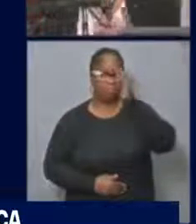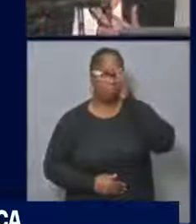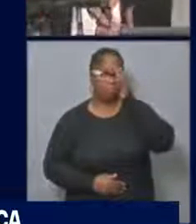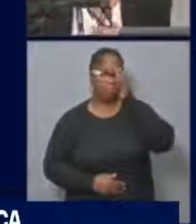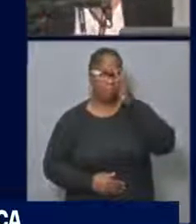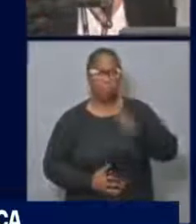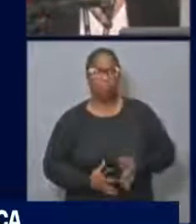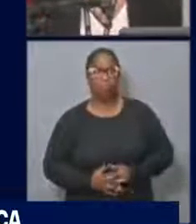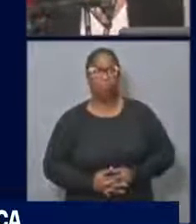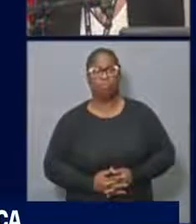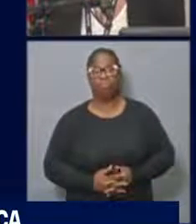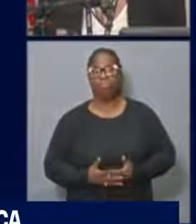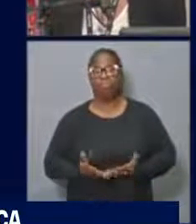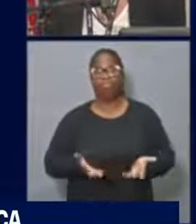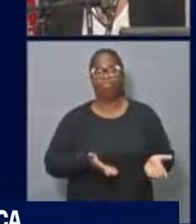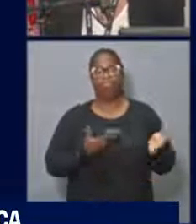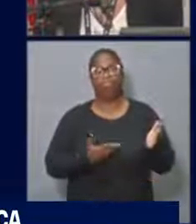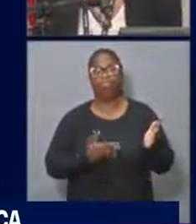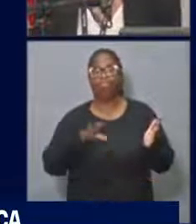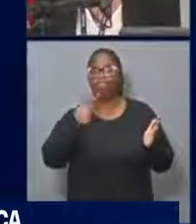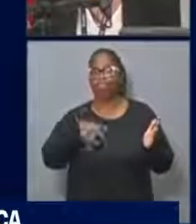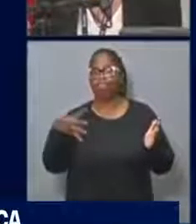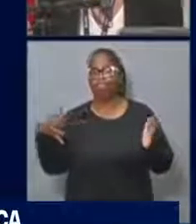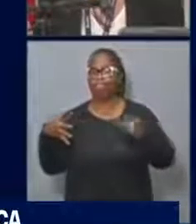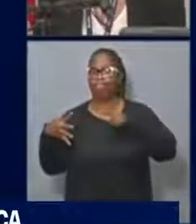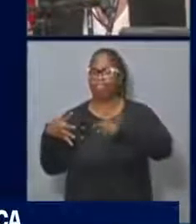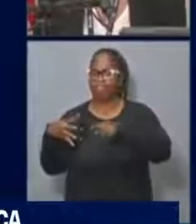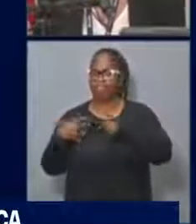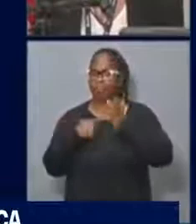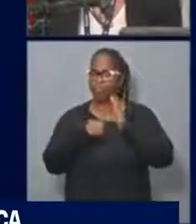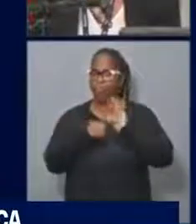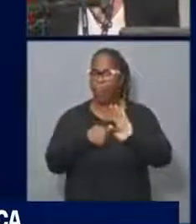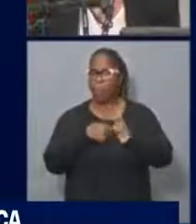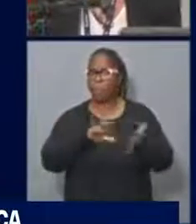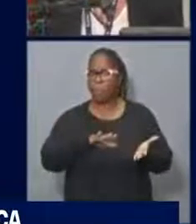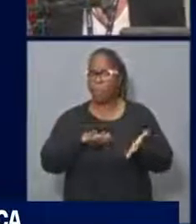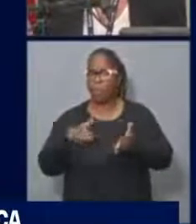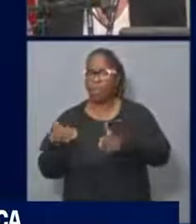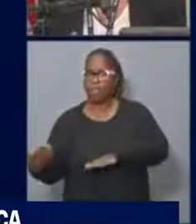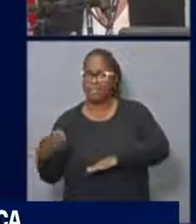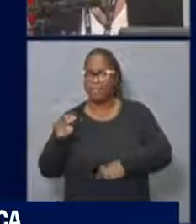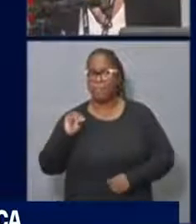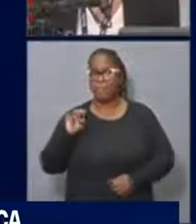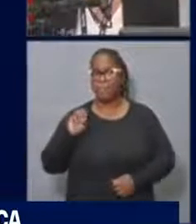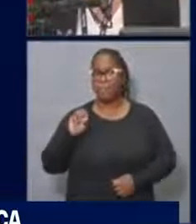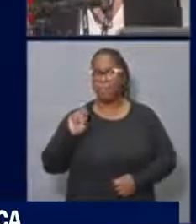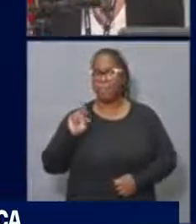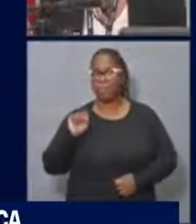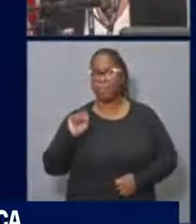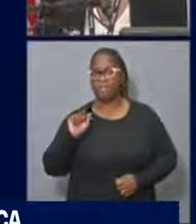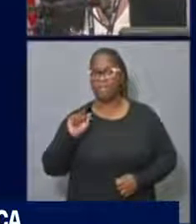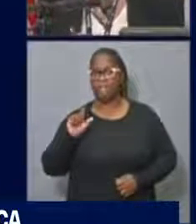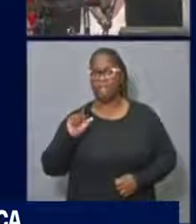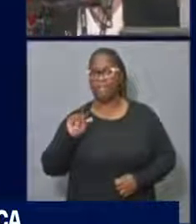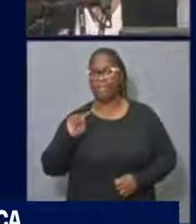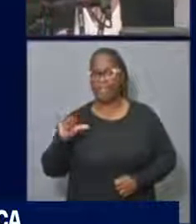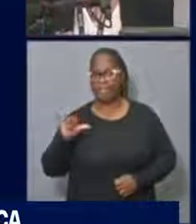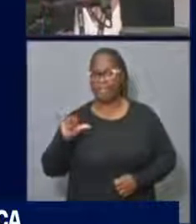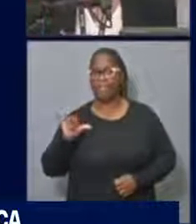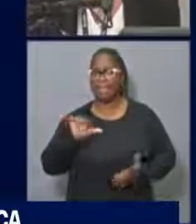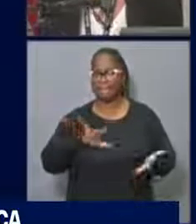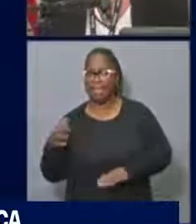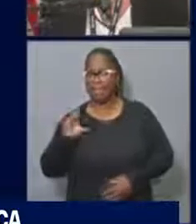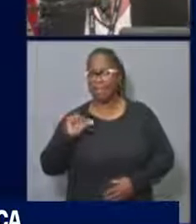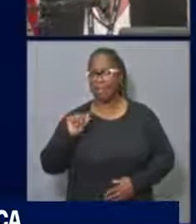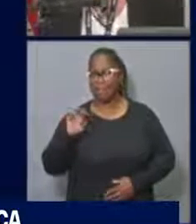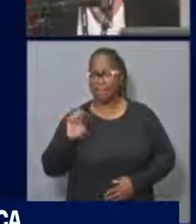This slide just really highlights again the mortality rate differences that are experienced by race and ethnicity and